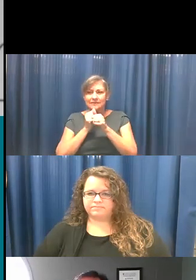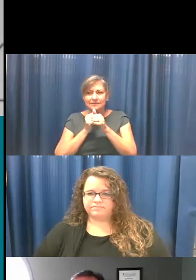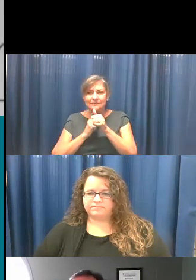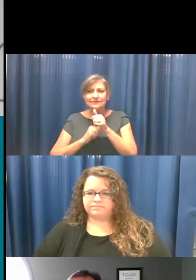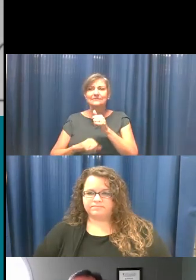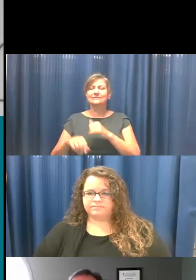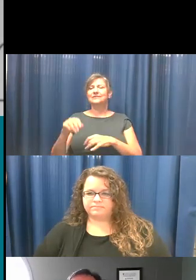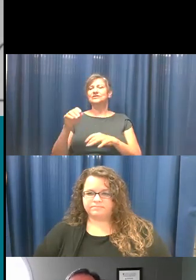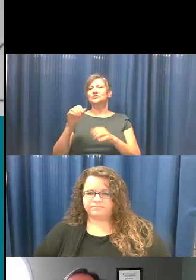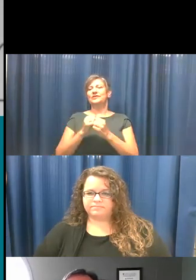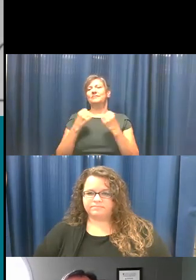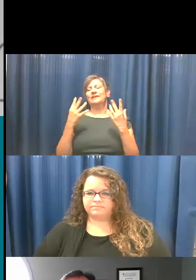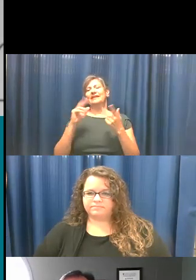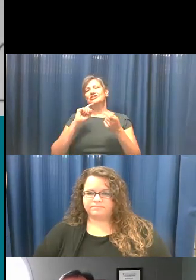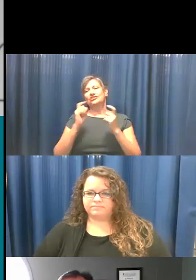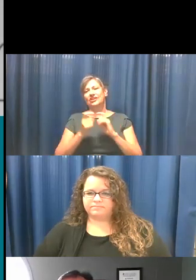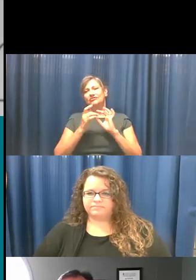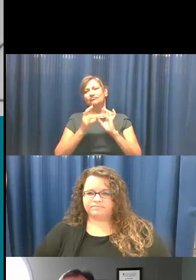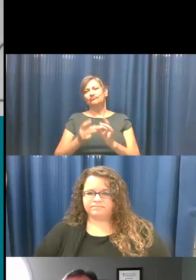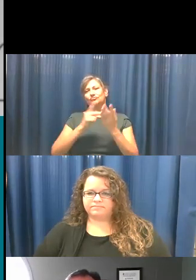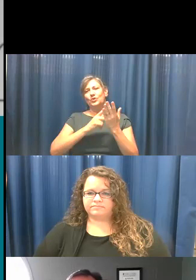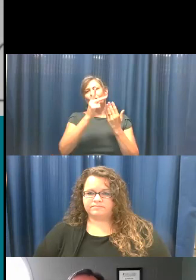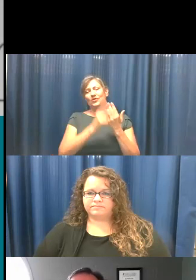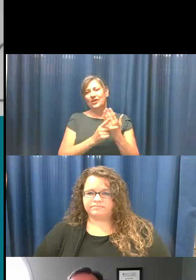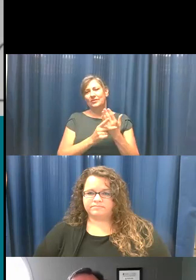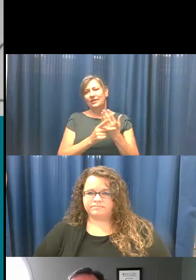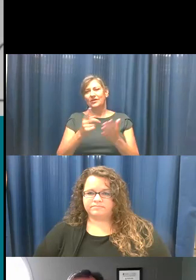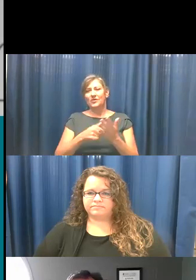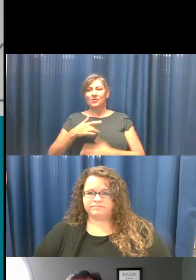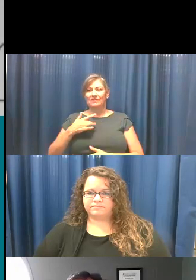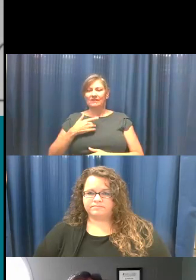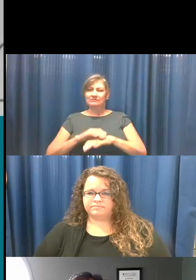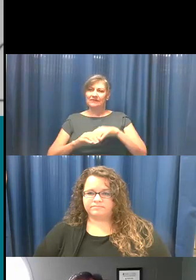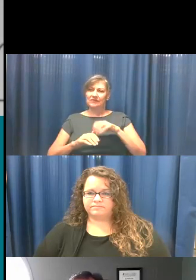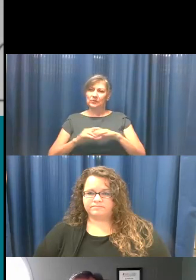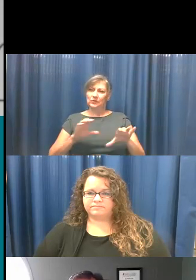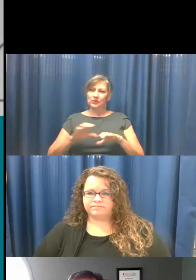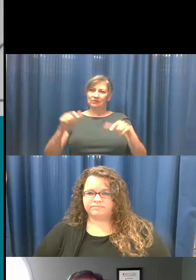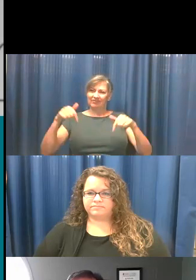the programming and what we felt like we were comfortable doing this week.